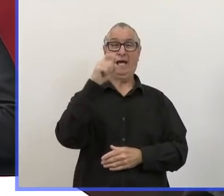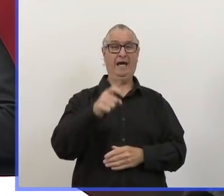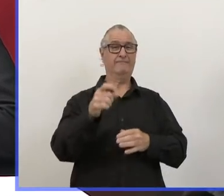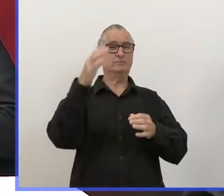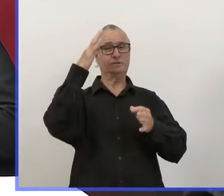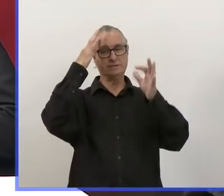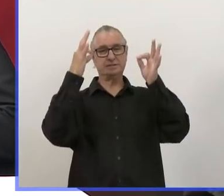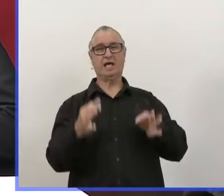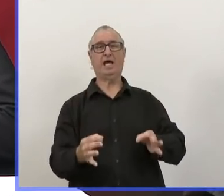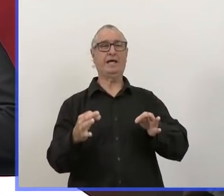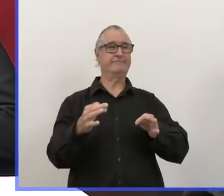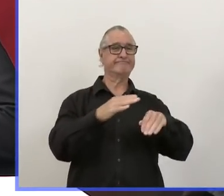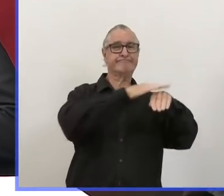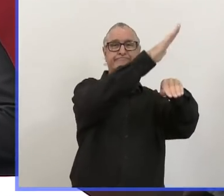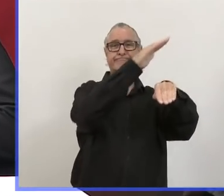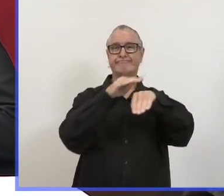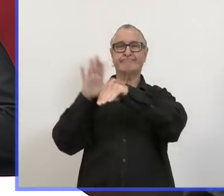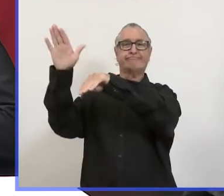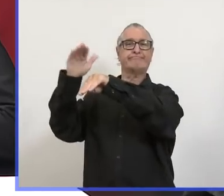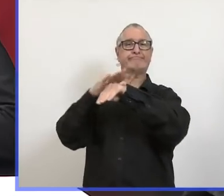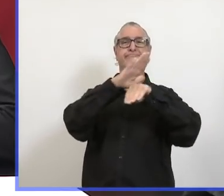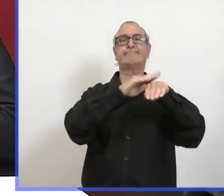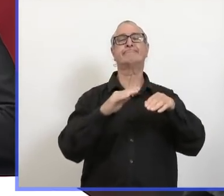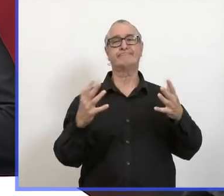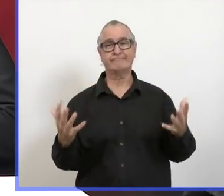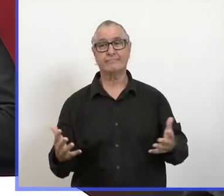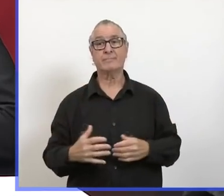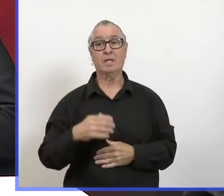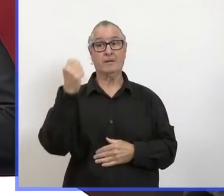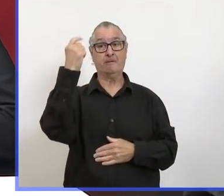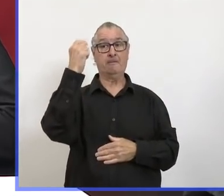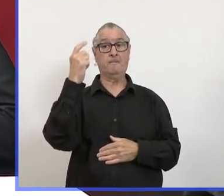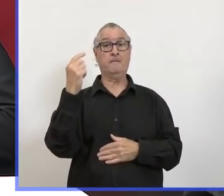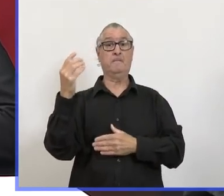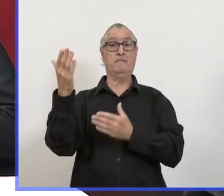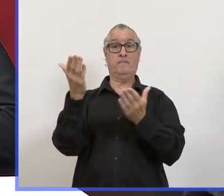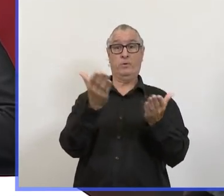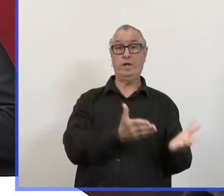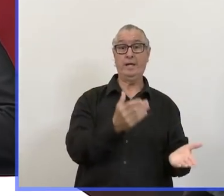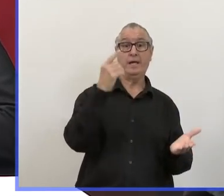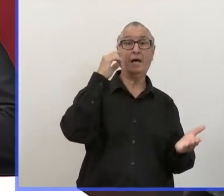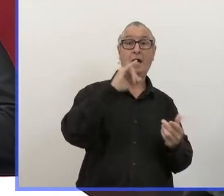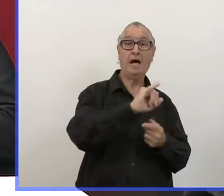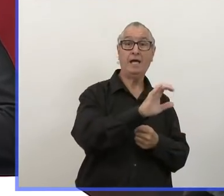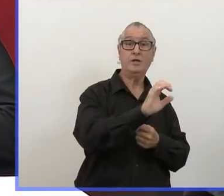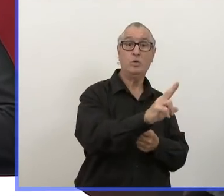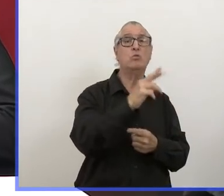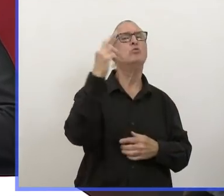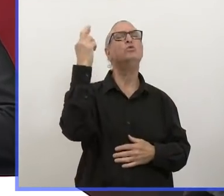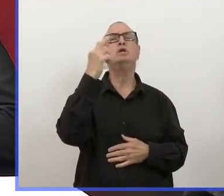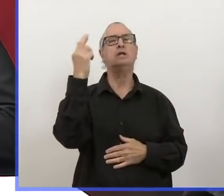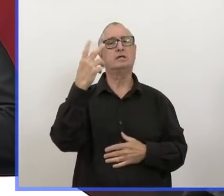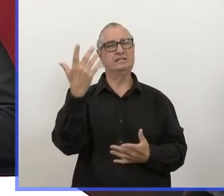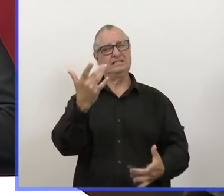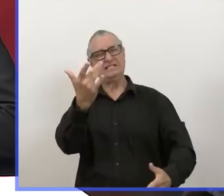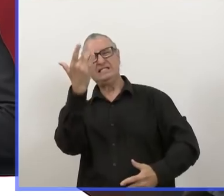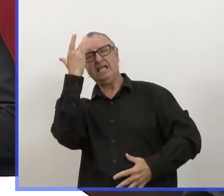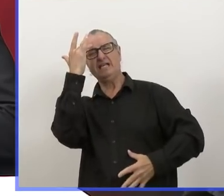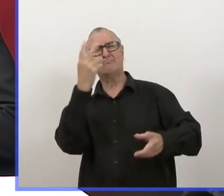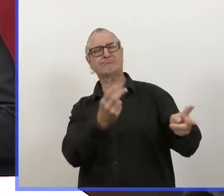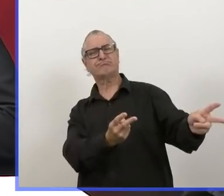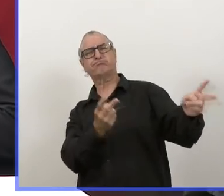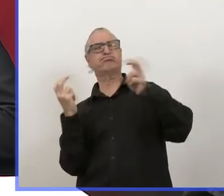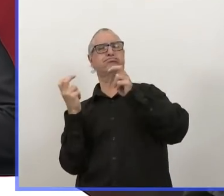sick. You know, you're not being admitted there because you're not sick, obviously. You know, the risk of mortality for